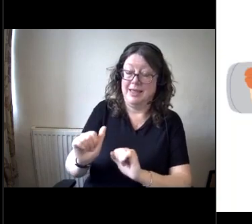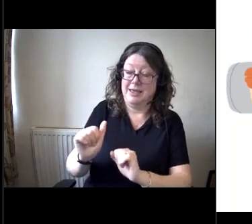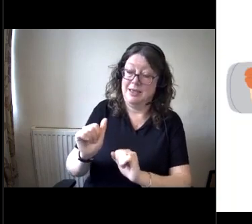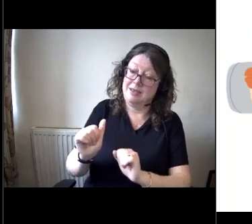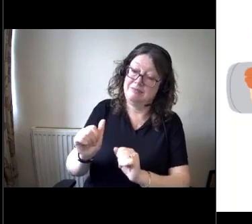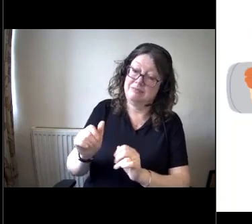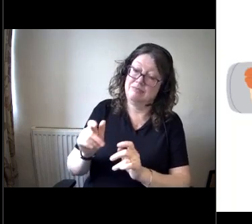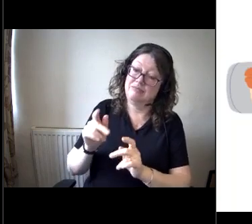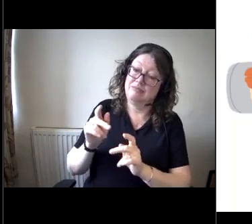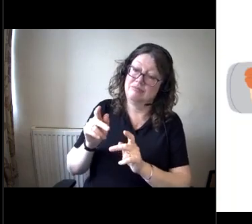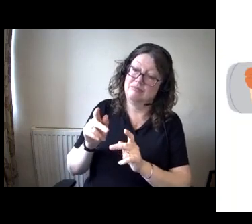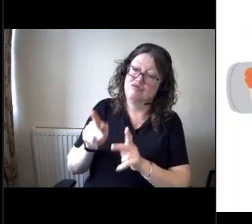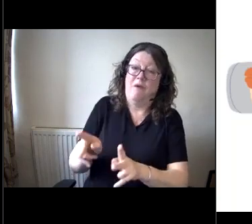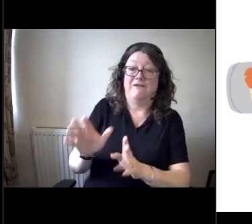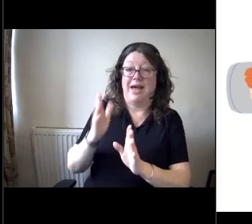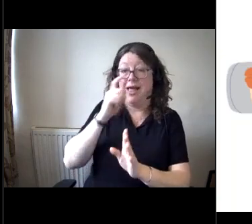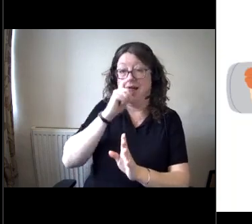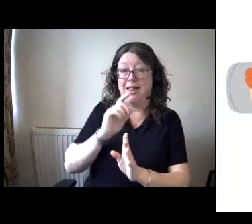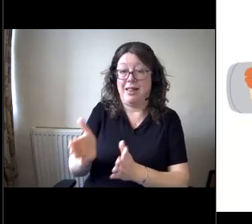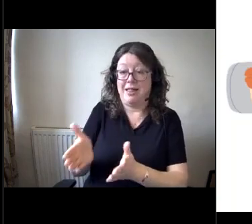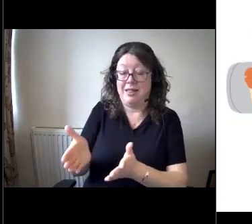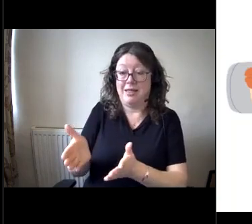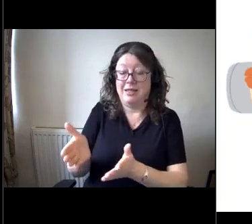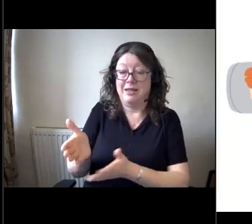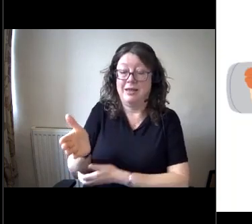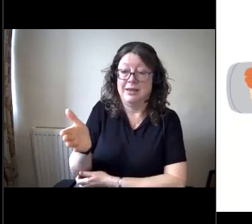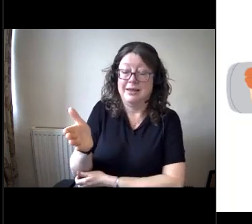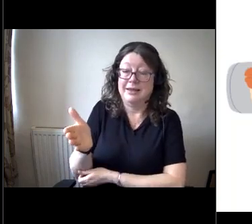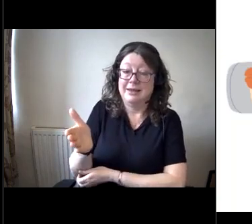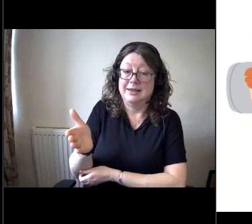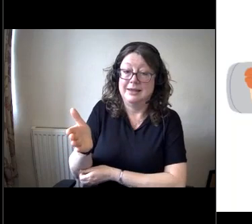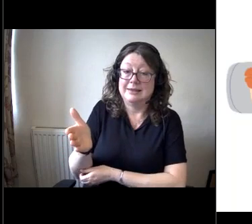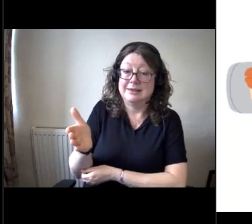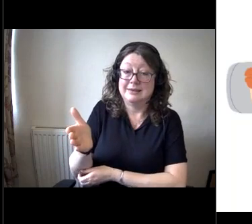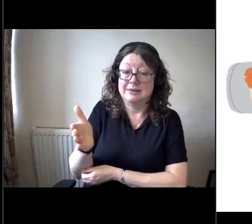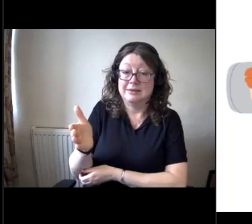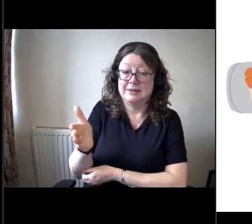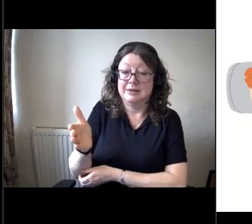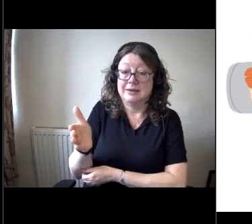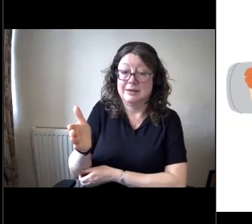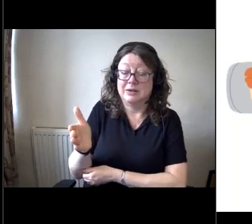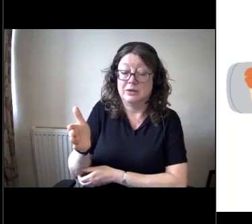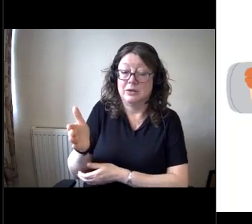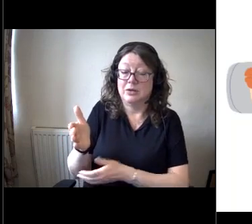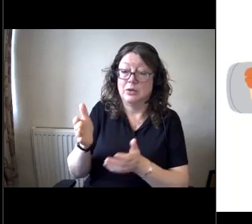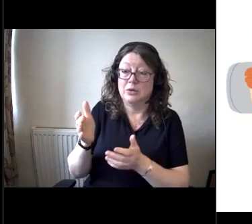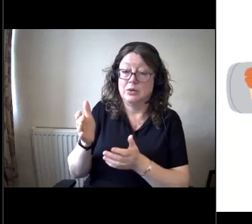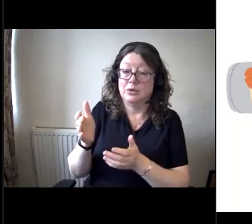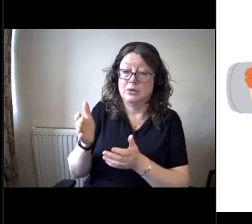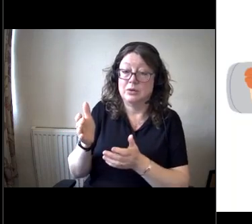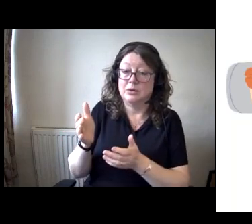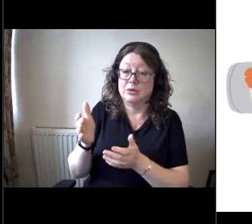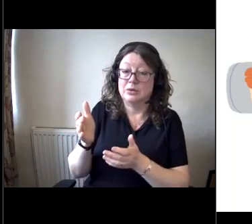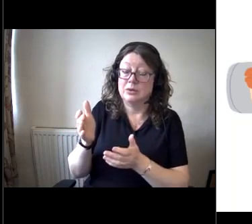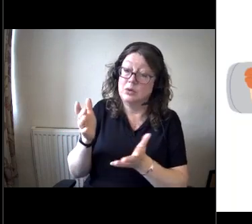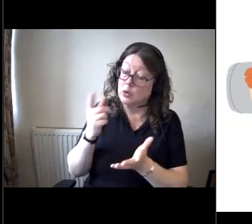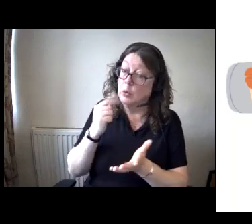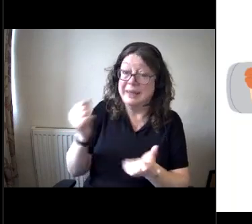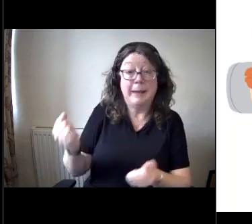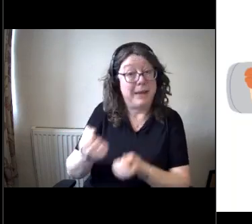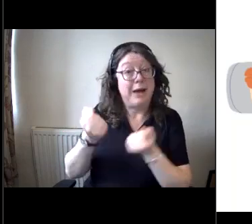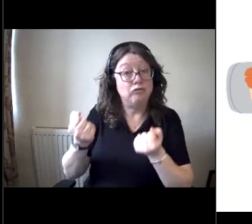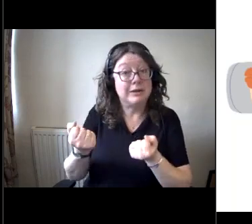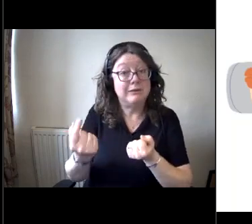profile, a spectrum maybe of their profile, is actually empowering for them in